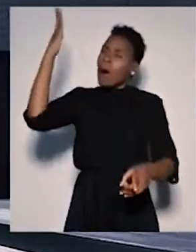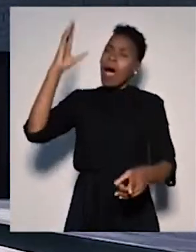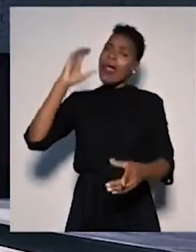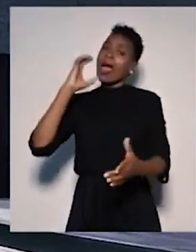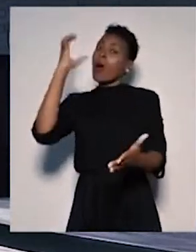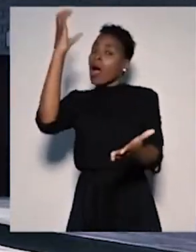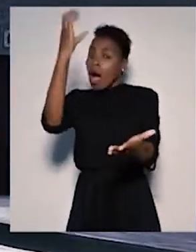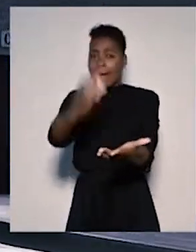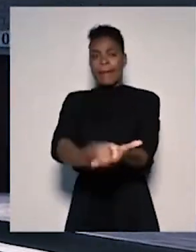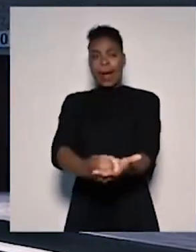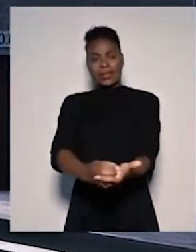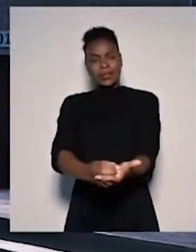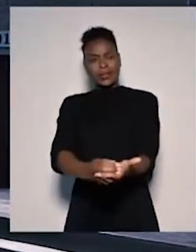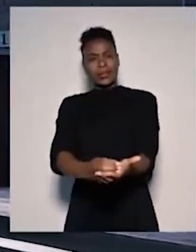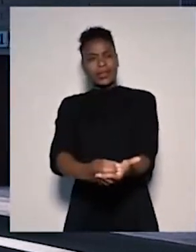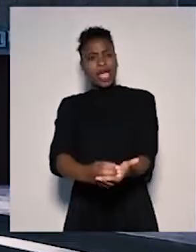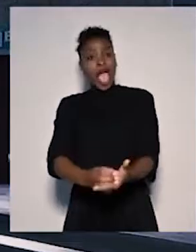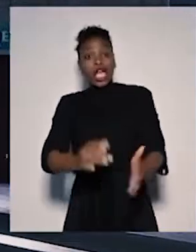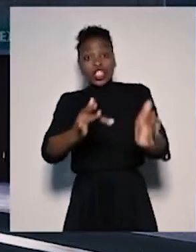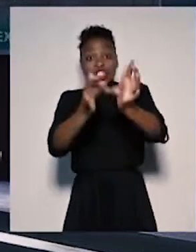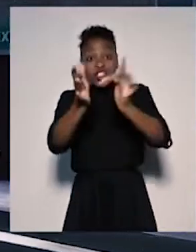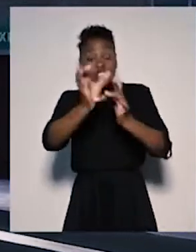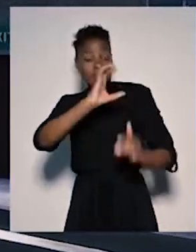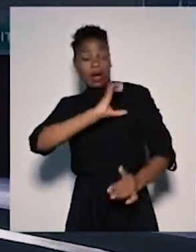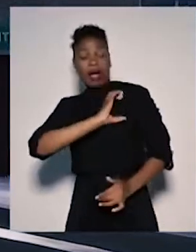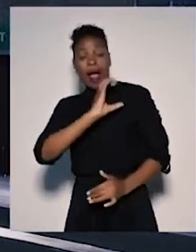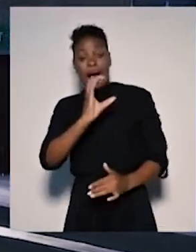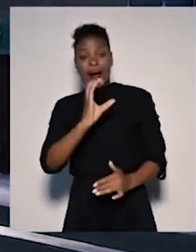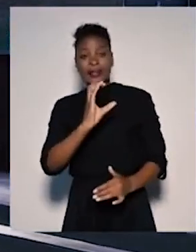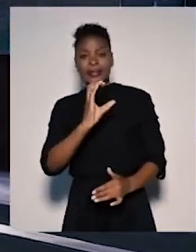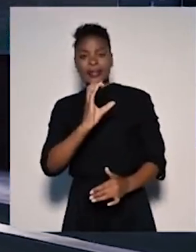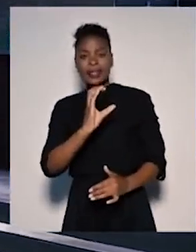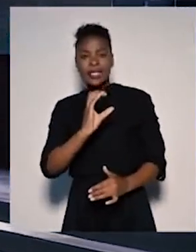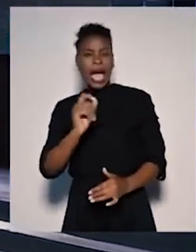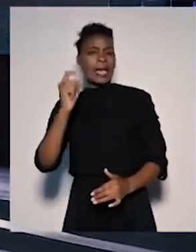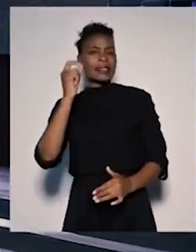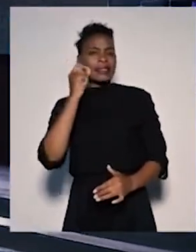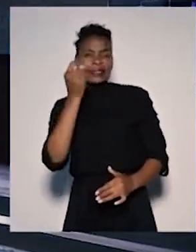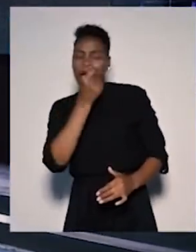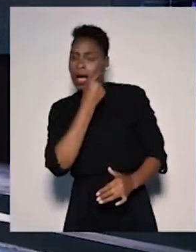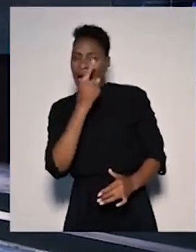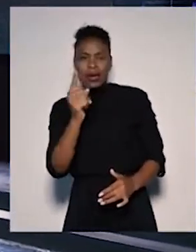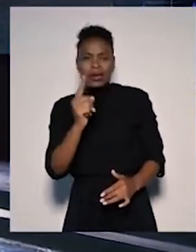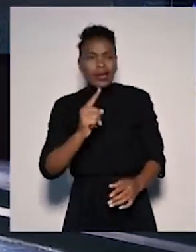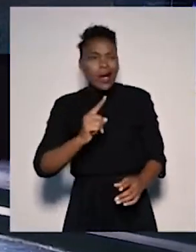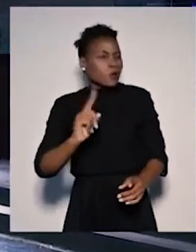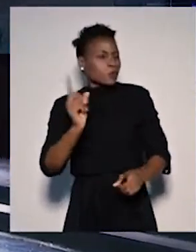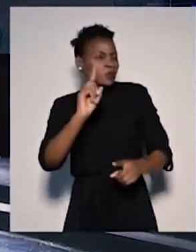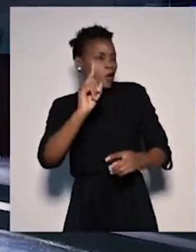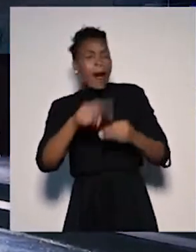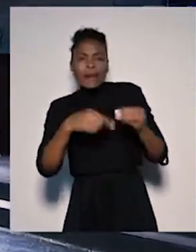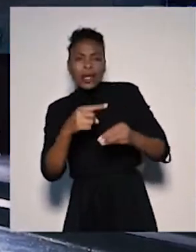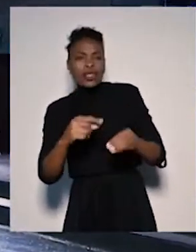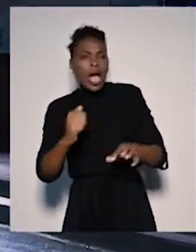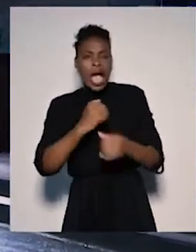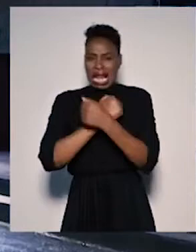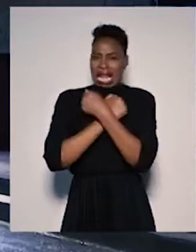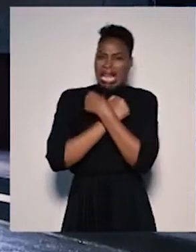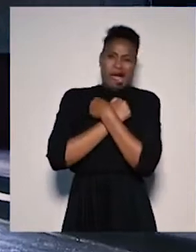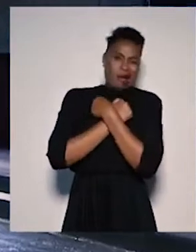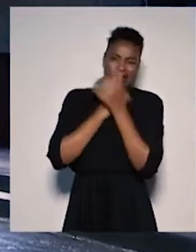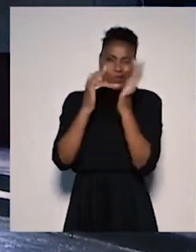commands, or rather God's statement about Jesus Christ, his statement was not about the fact that he loves